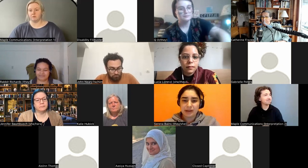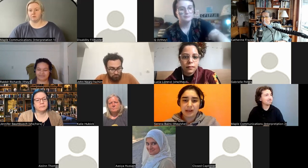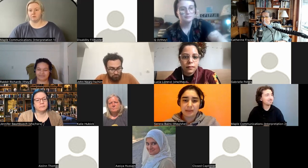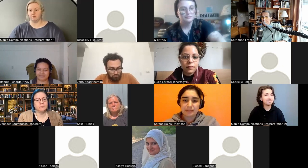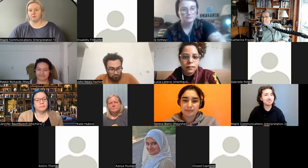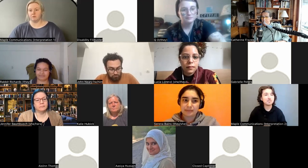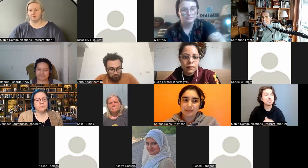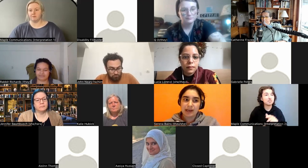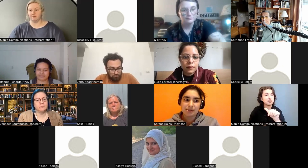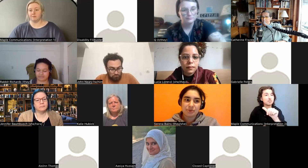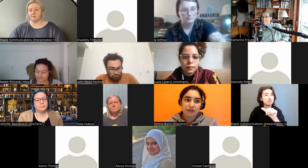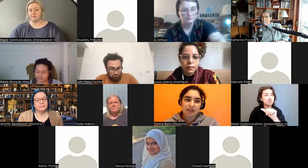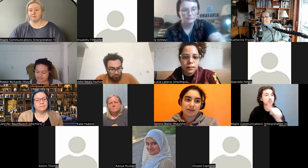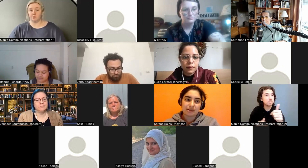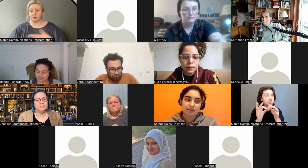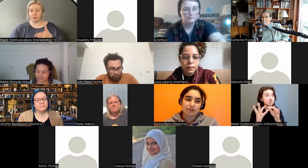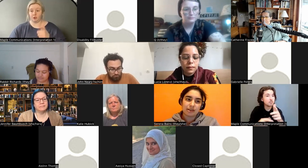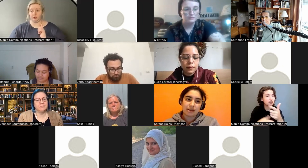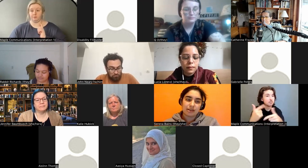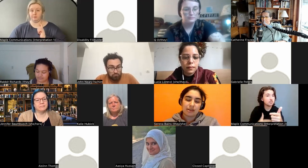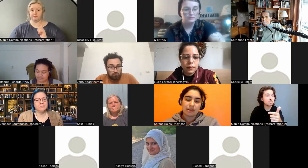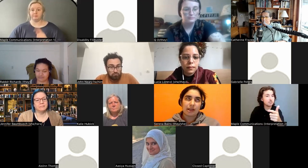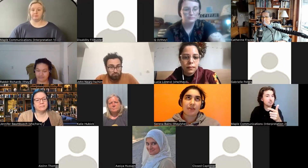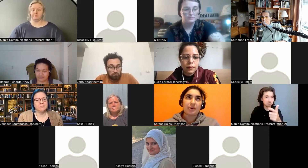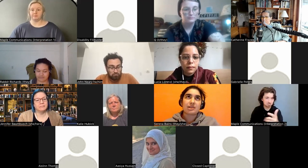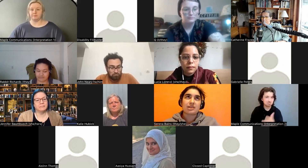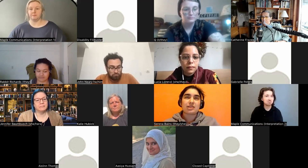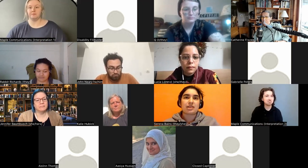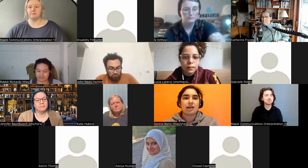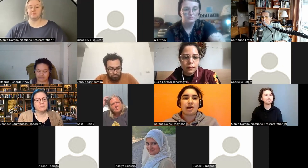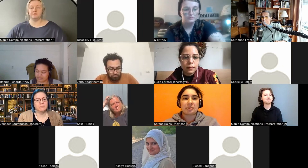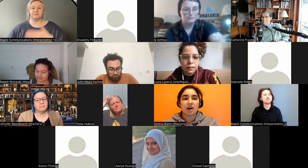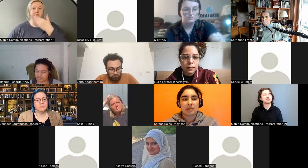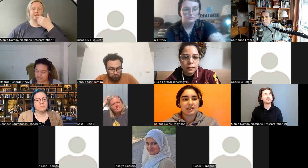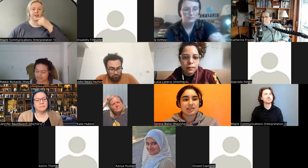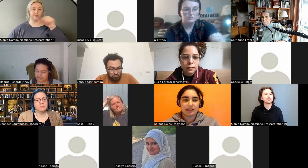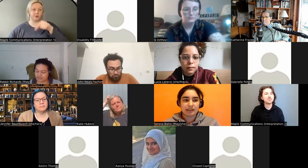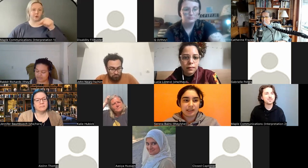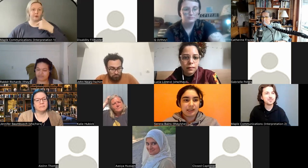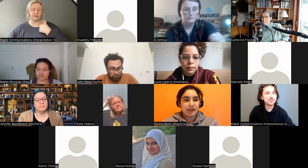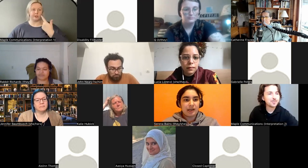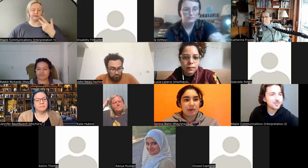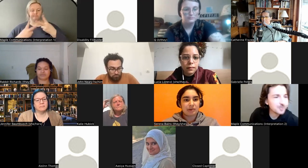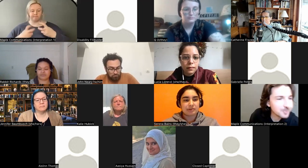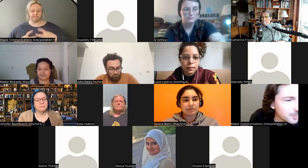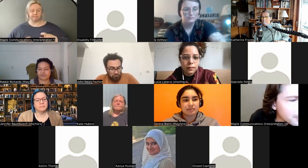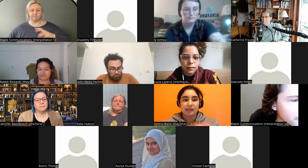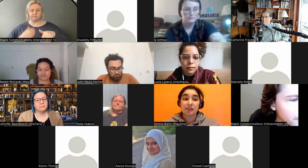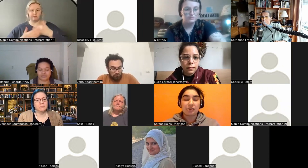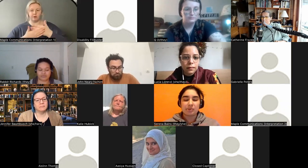Q. Yeah, I was just reflecting on everyone's comments and